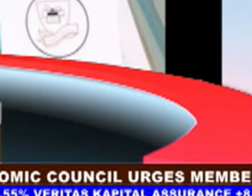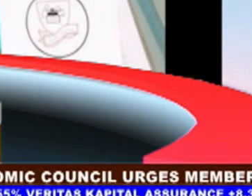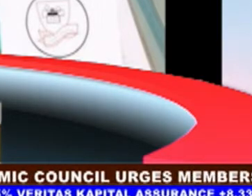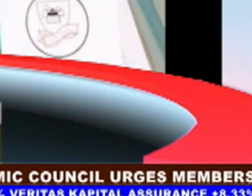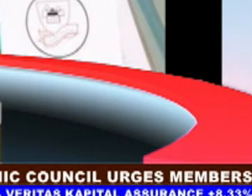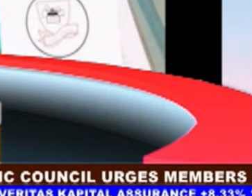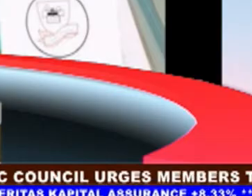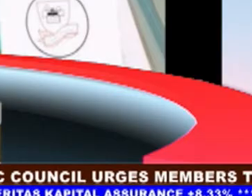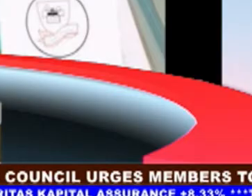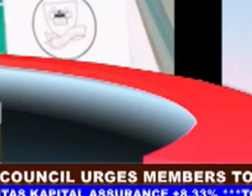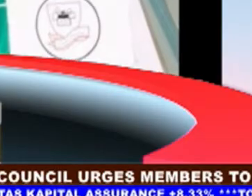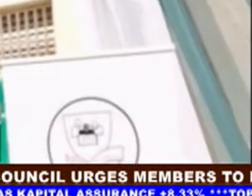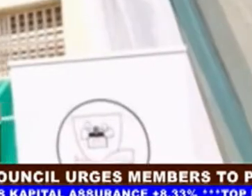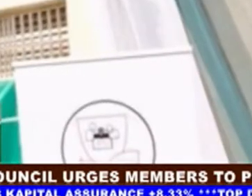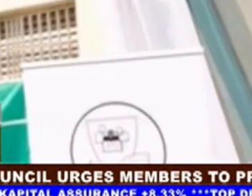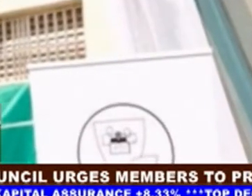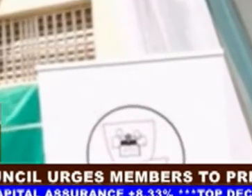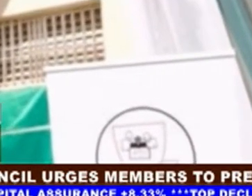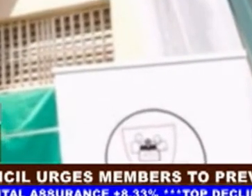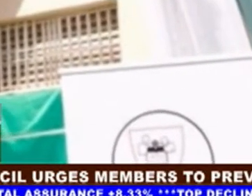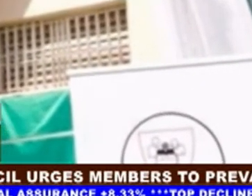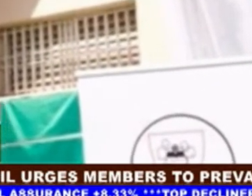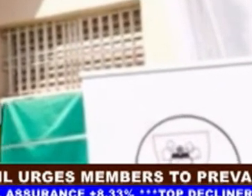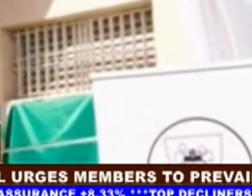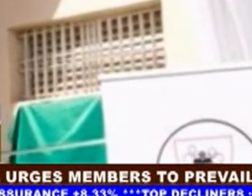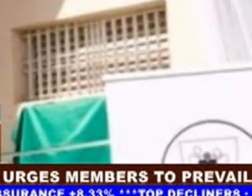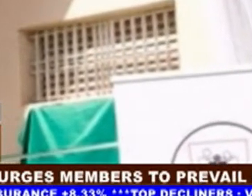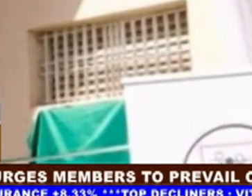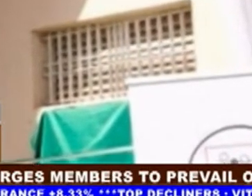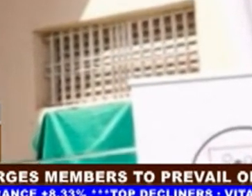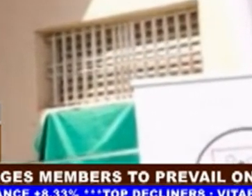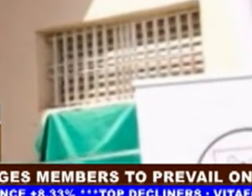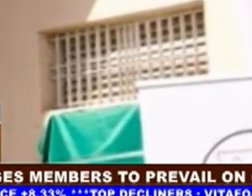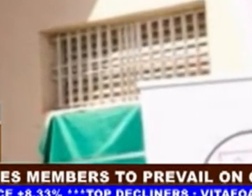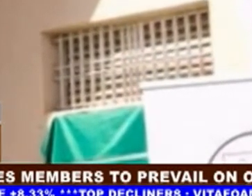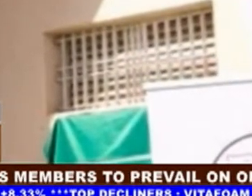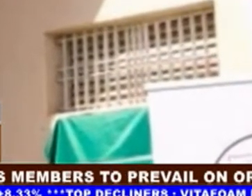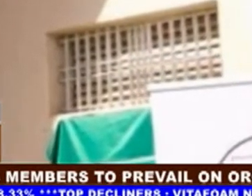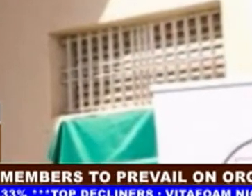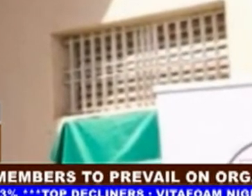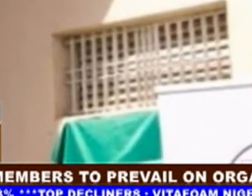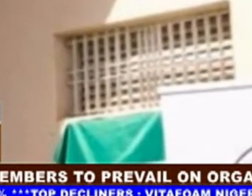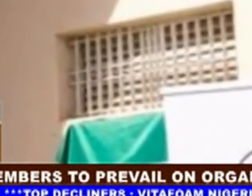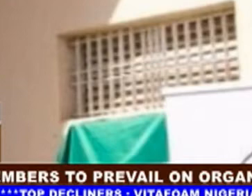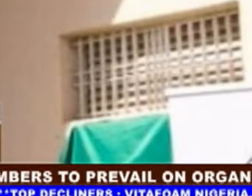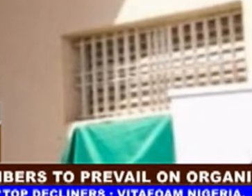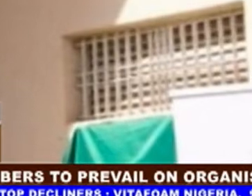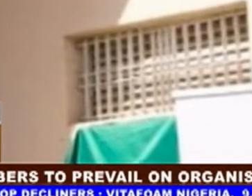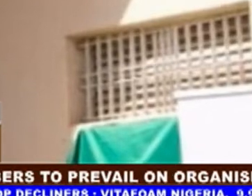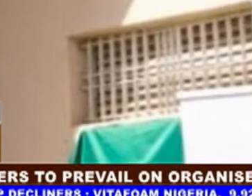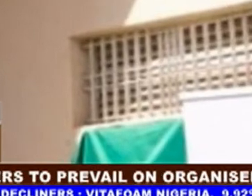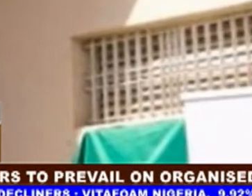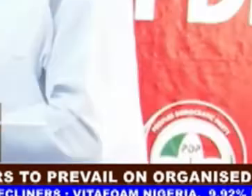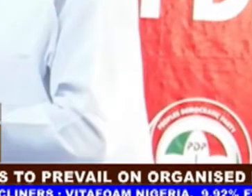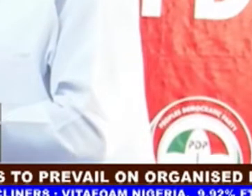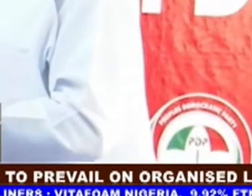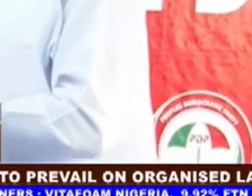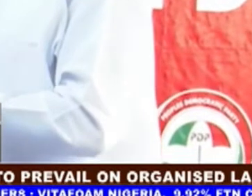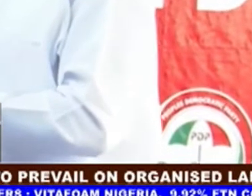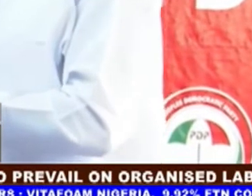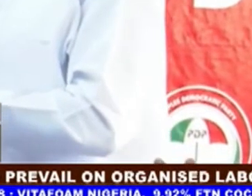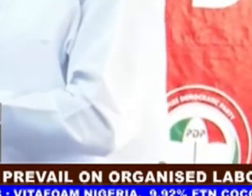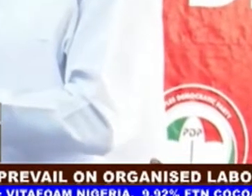Yusuf reports. The People's Democratic Institute, PDI, is the training and research arm of the People's Democratic Party, PDP.